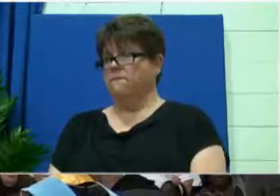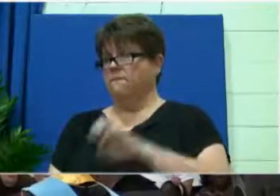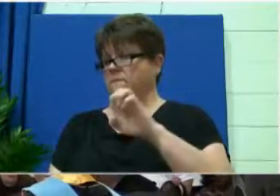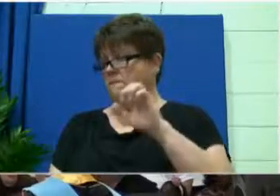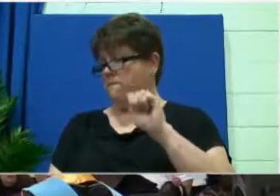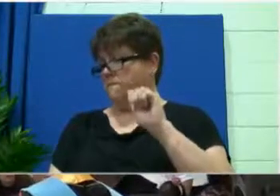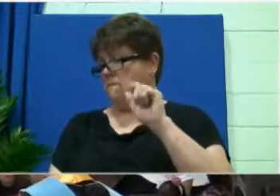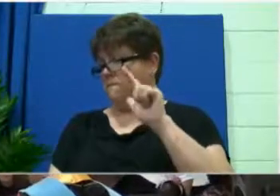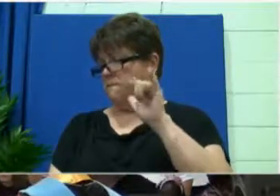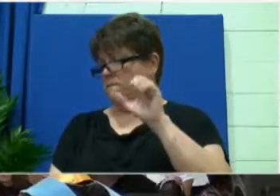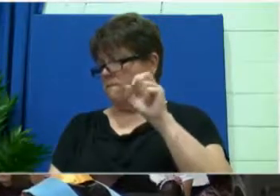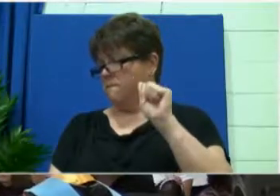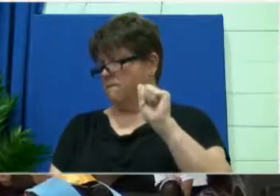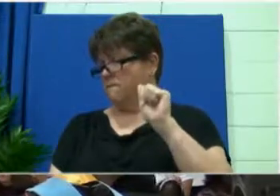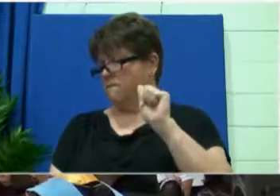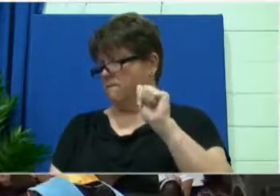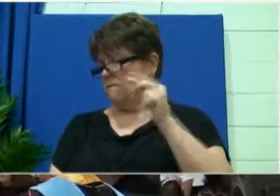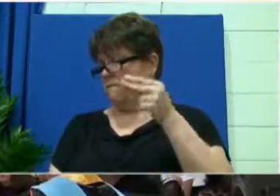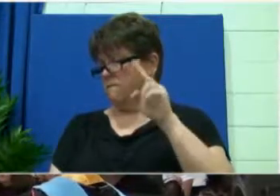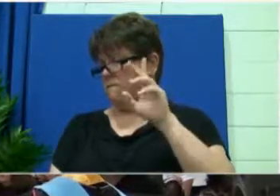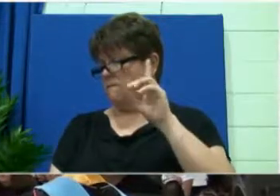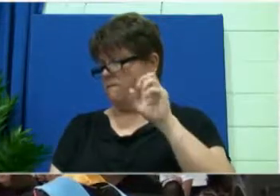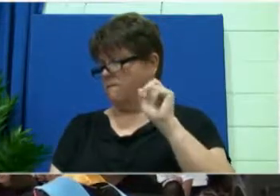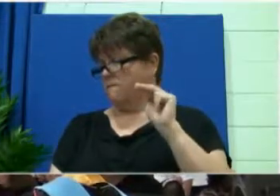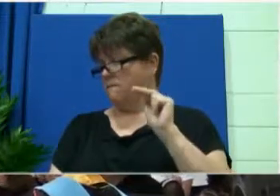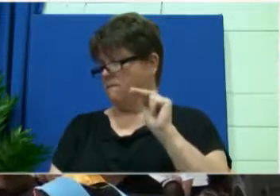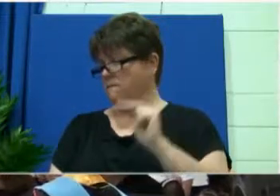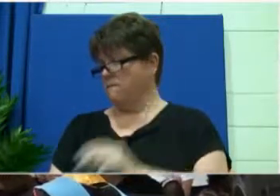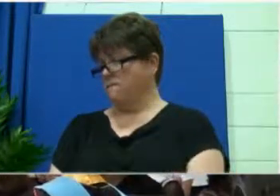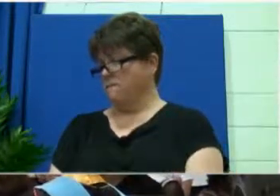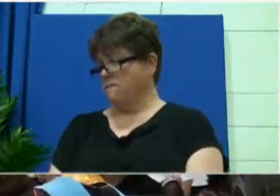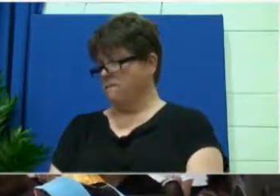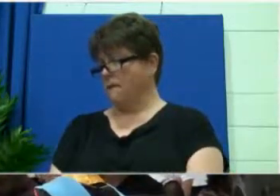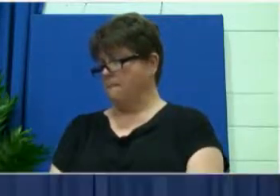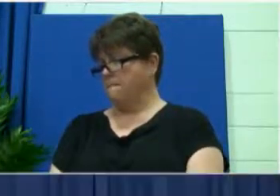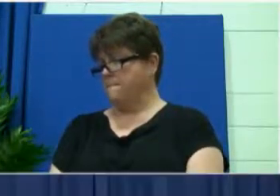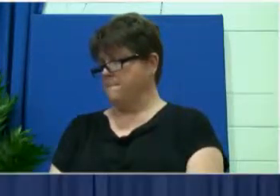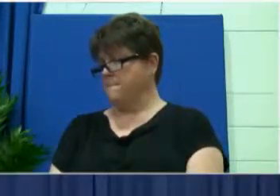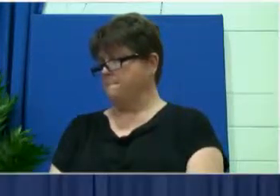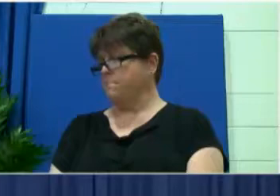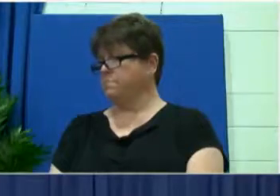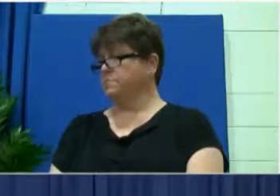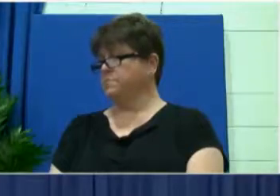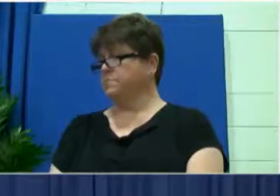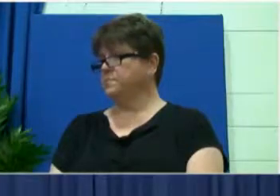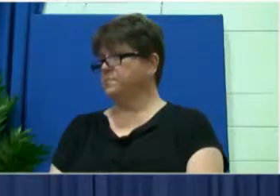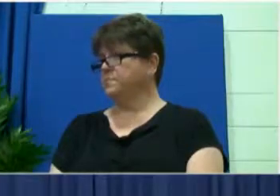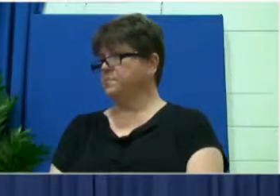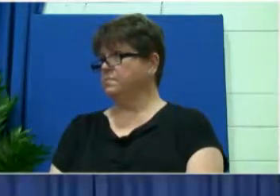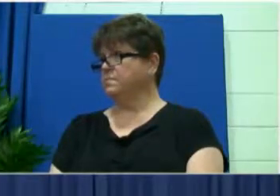Alyssa Nicole Hudson, magna cum laude, Phi Theta Kappa, Associate in Arts.